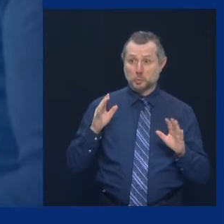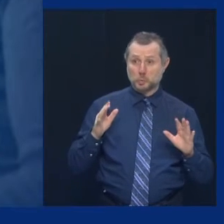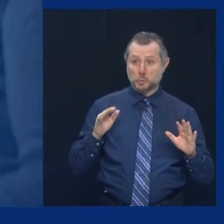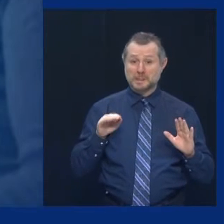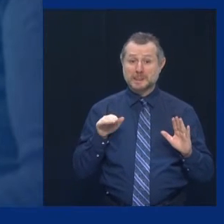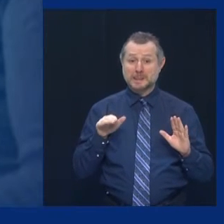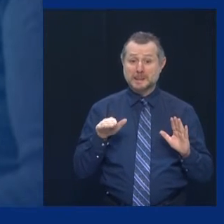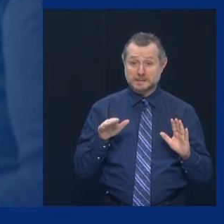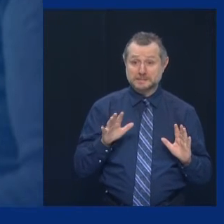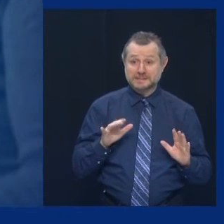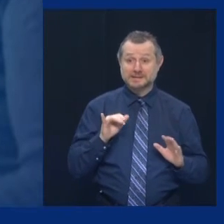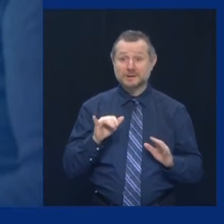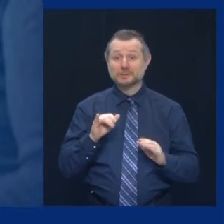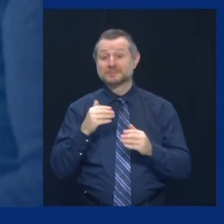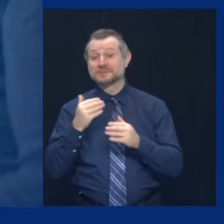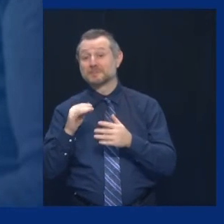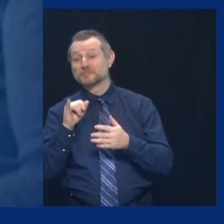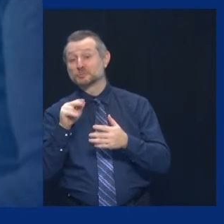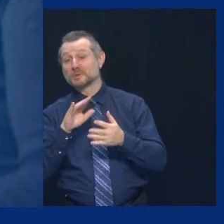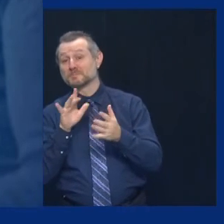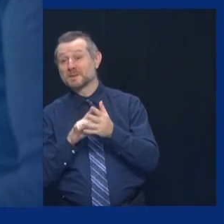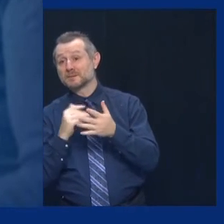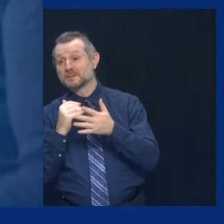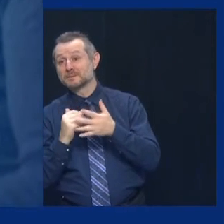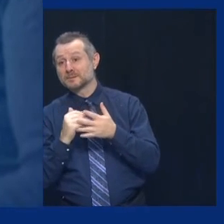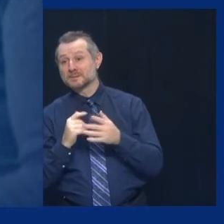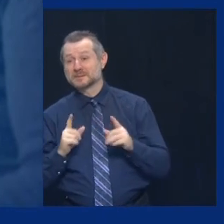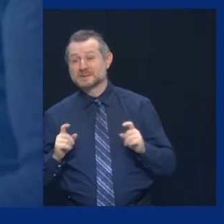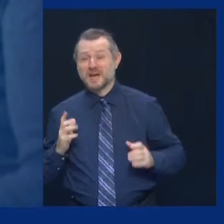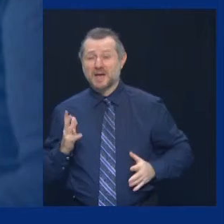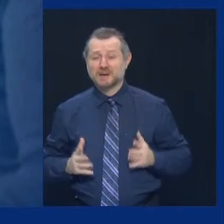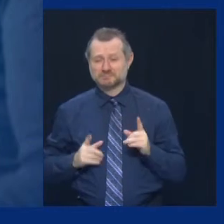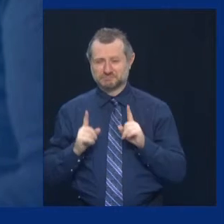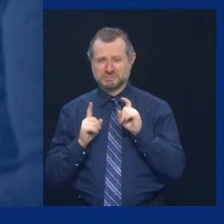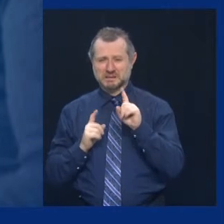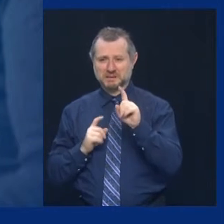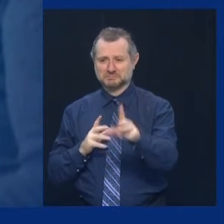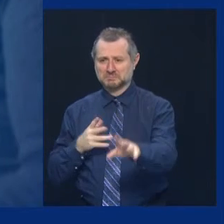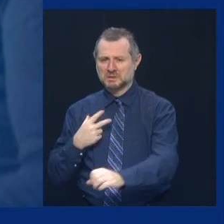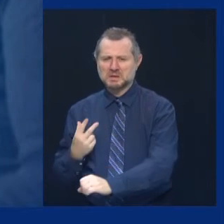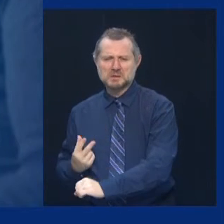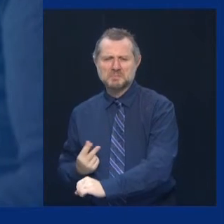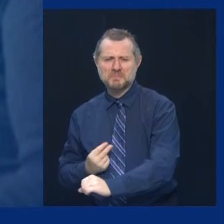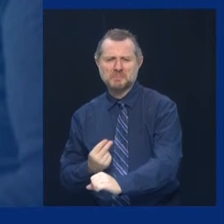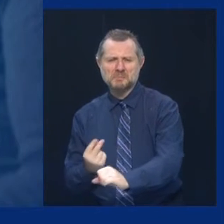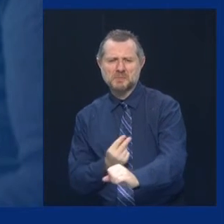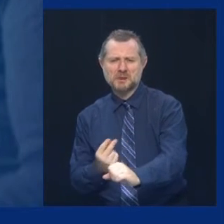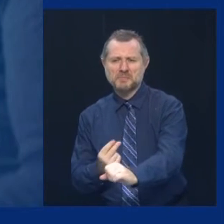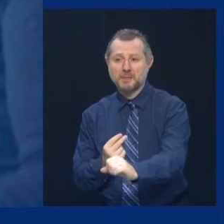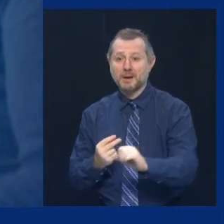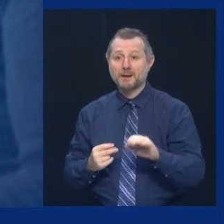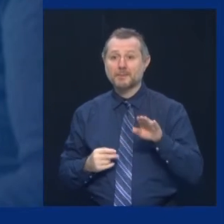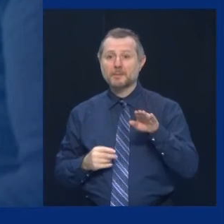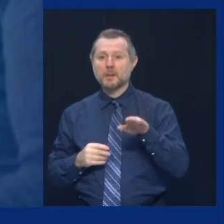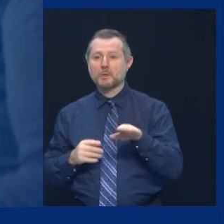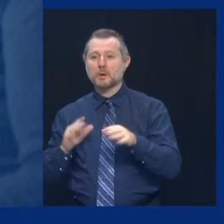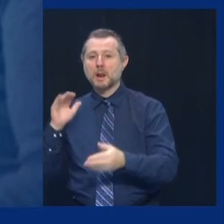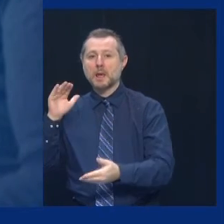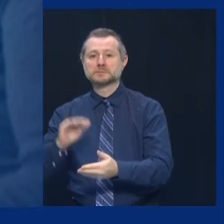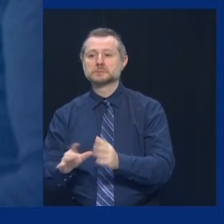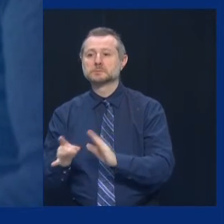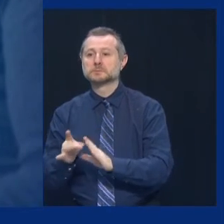it's just a foot race, us versus the vaccine. And we're going to get that vaccine out. We're already leading the nation in getting